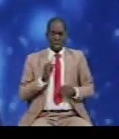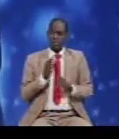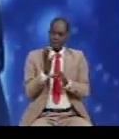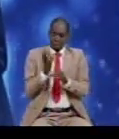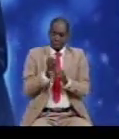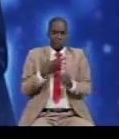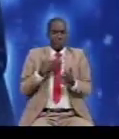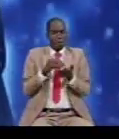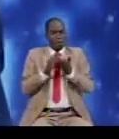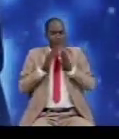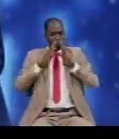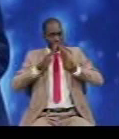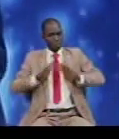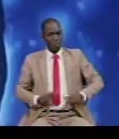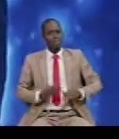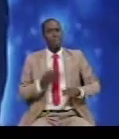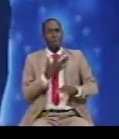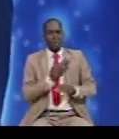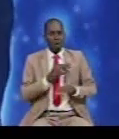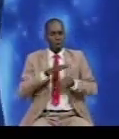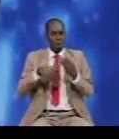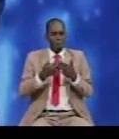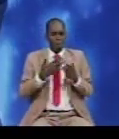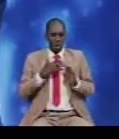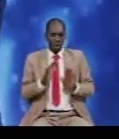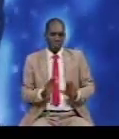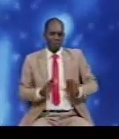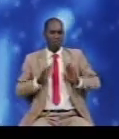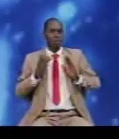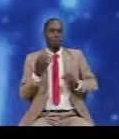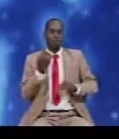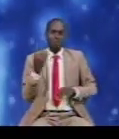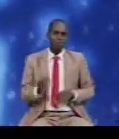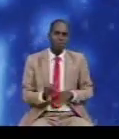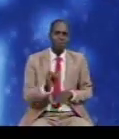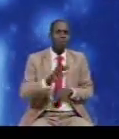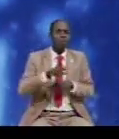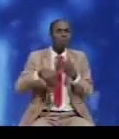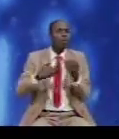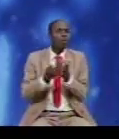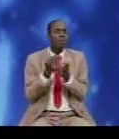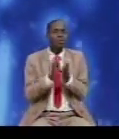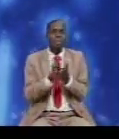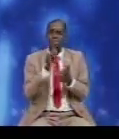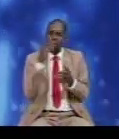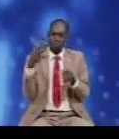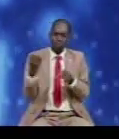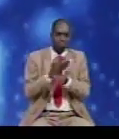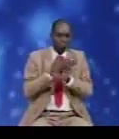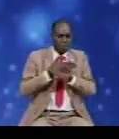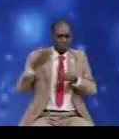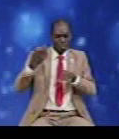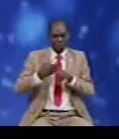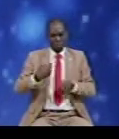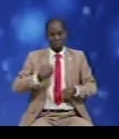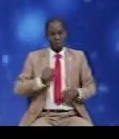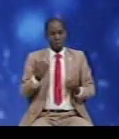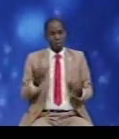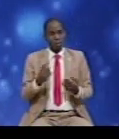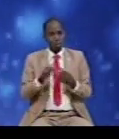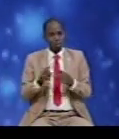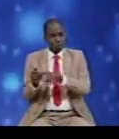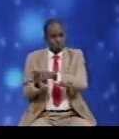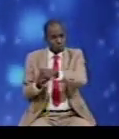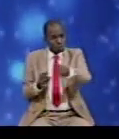trauma and the palpitation and the fear of eternity, all that has gone away from me to you who